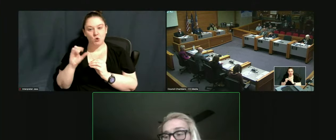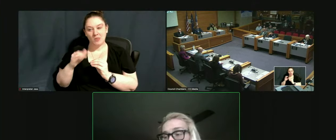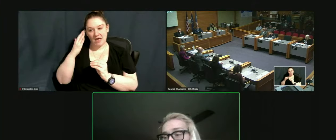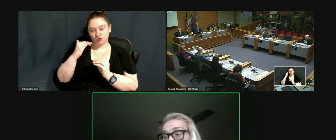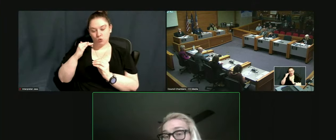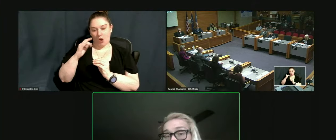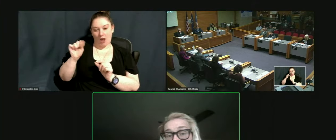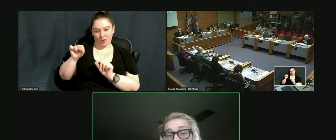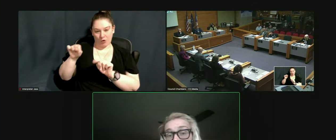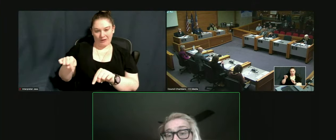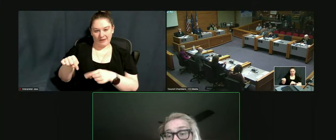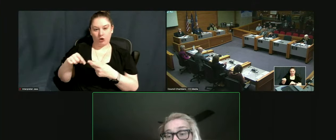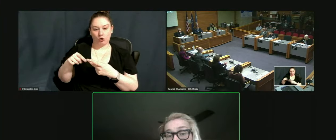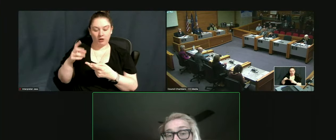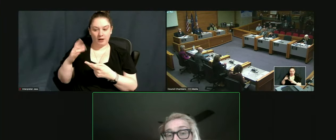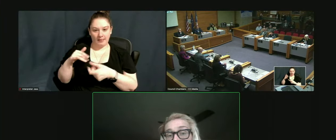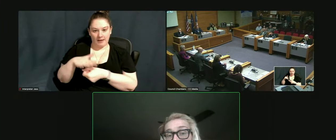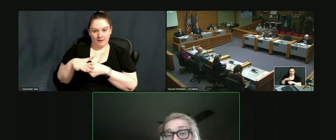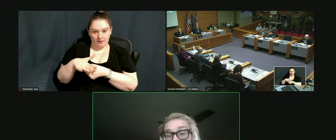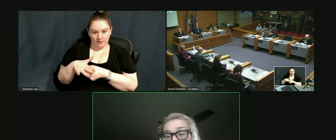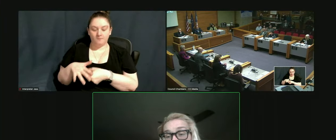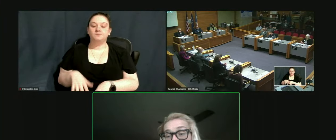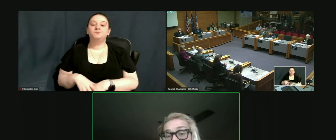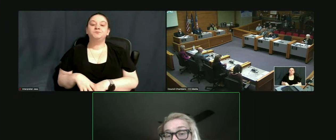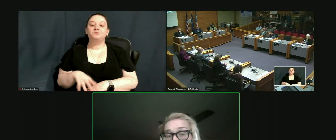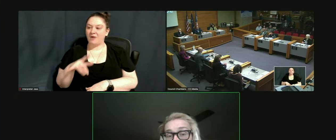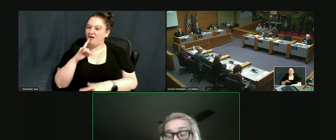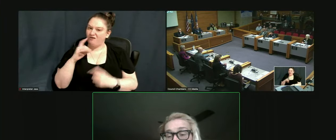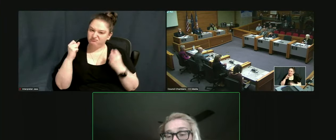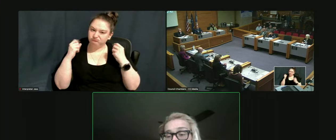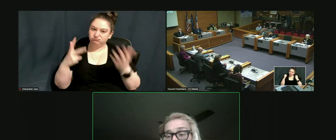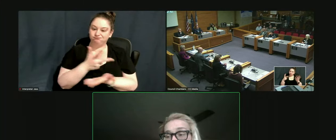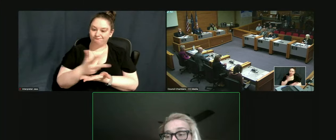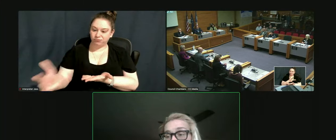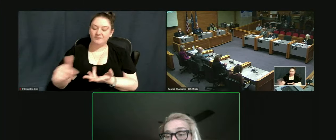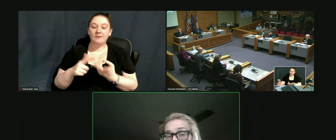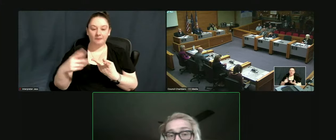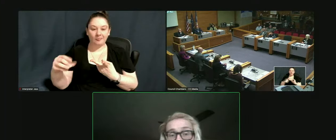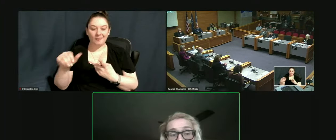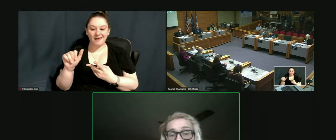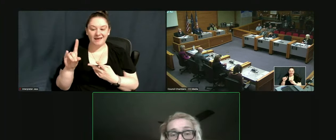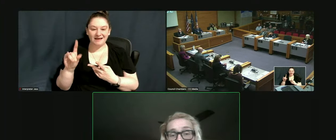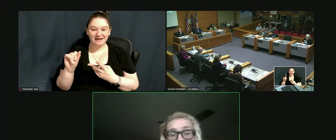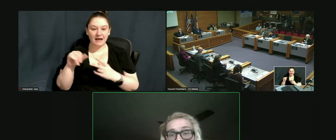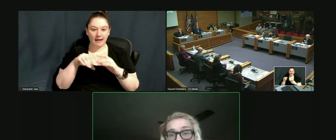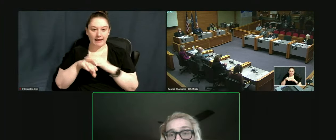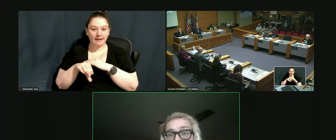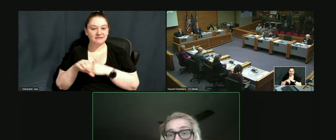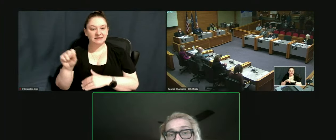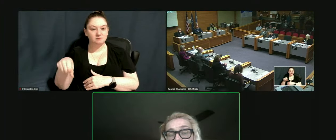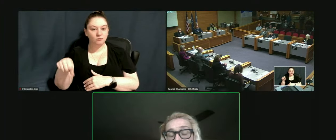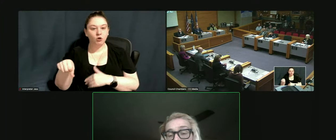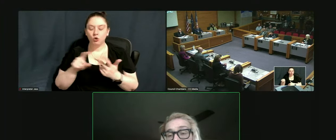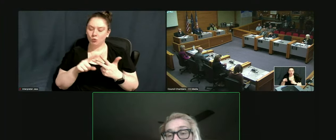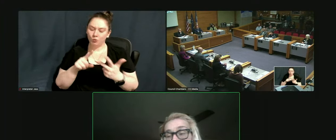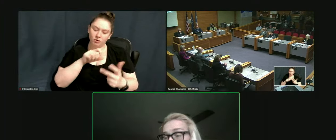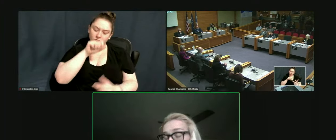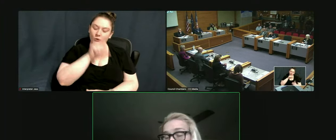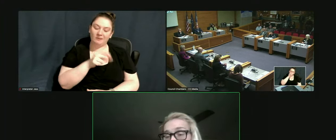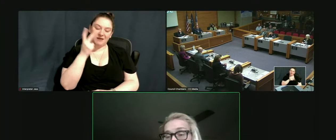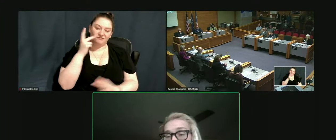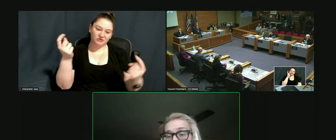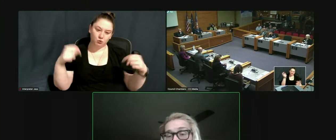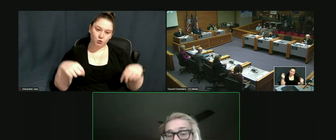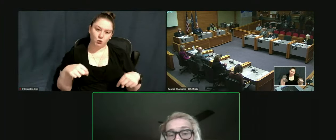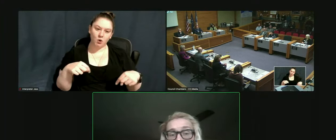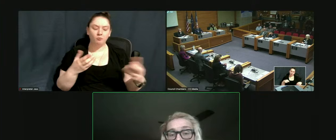location. They have ample parking and it is ADA accessible. And we would just love to see you there. So please come, bring